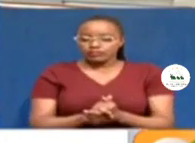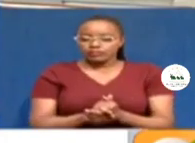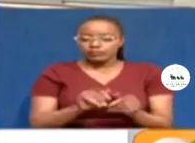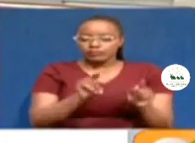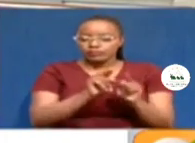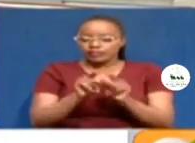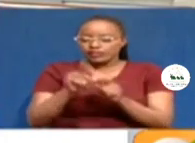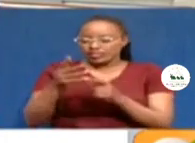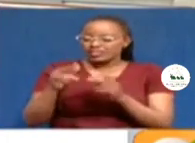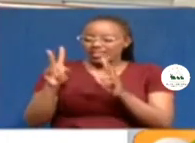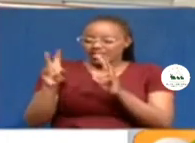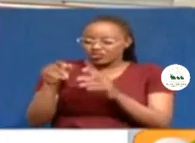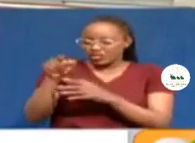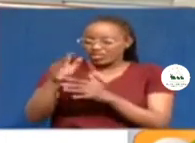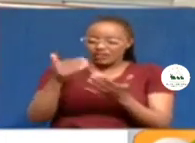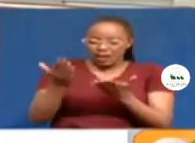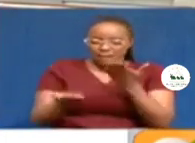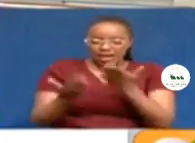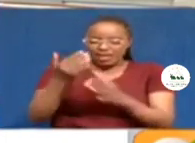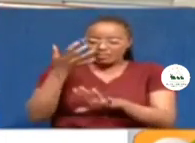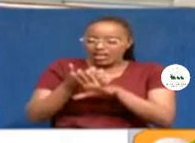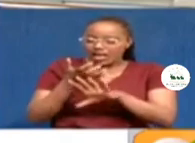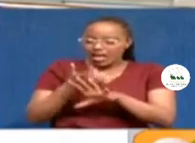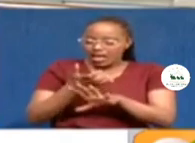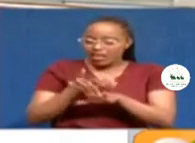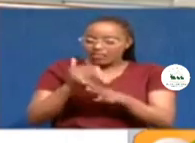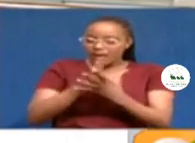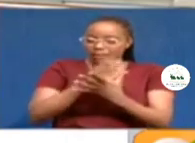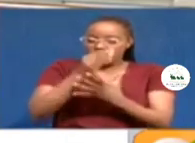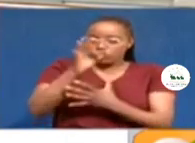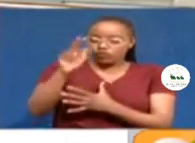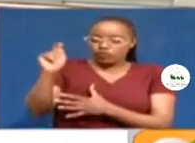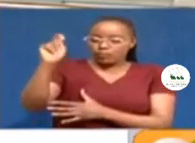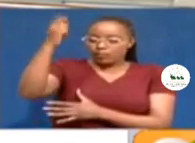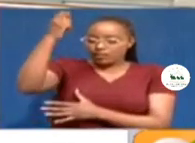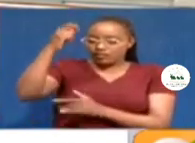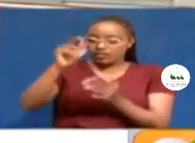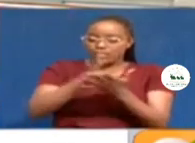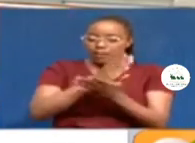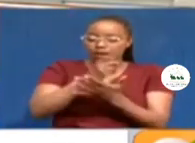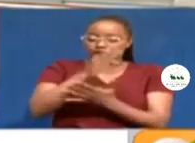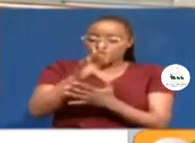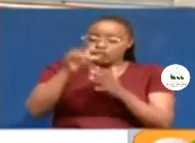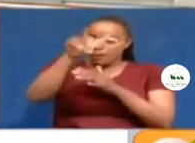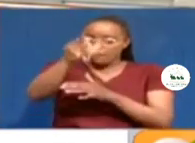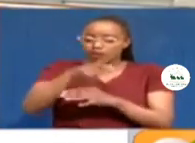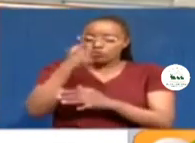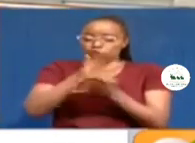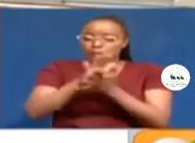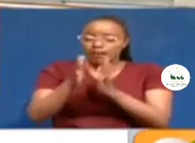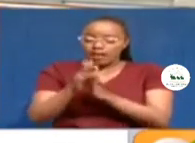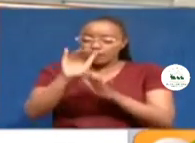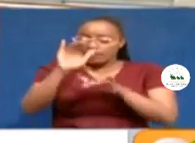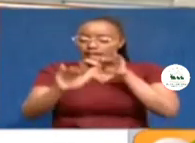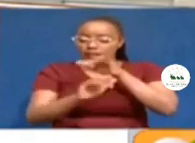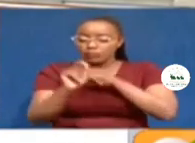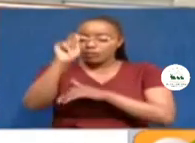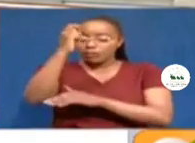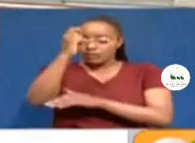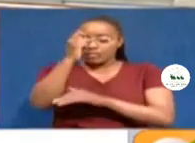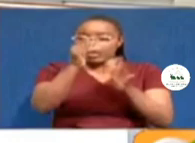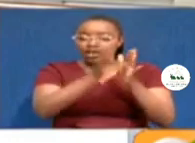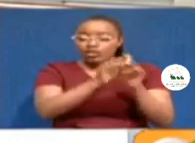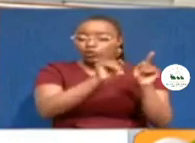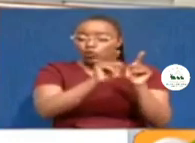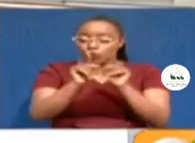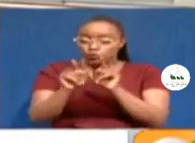It's a delicate balancing act on the part of the president, on the part of the person who becomes the deputy president.